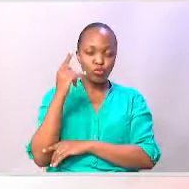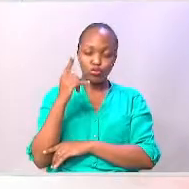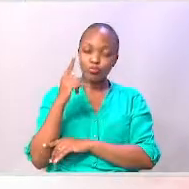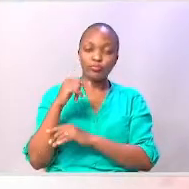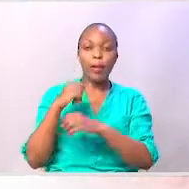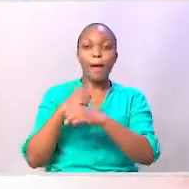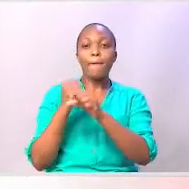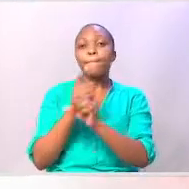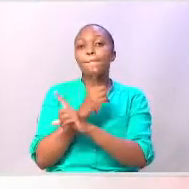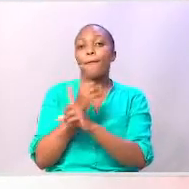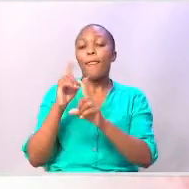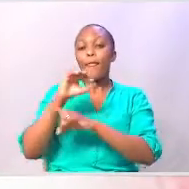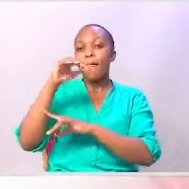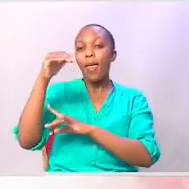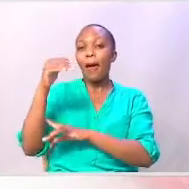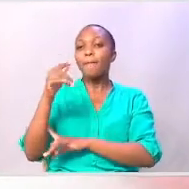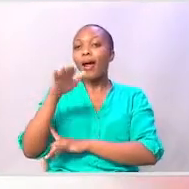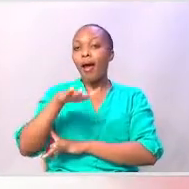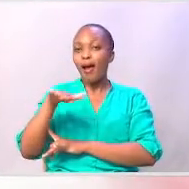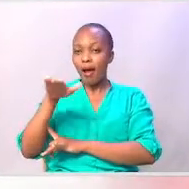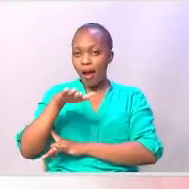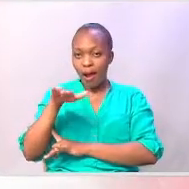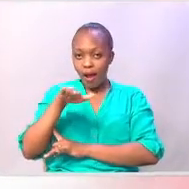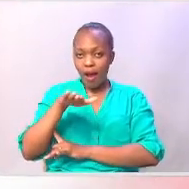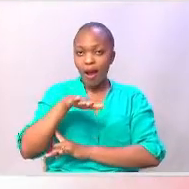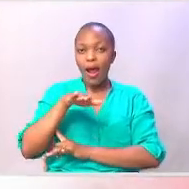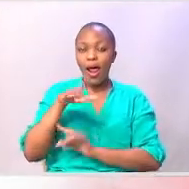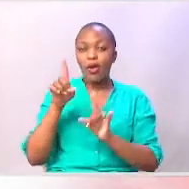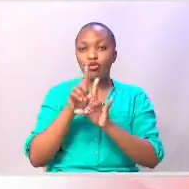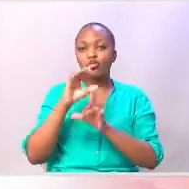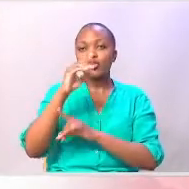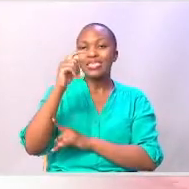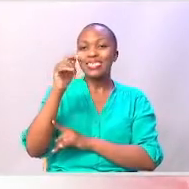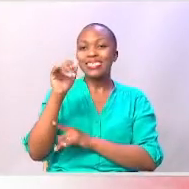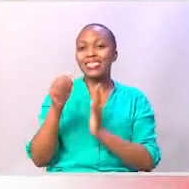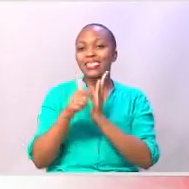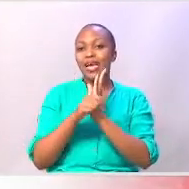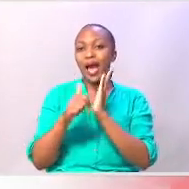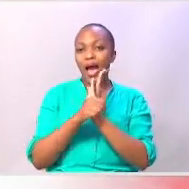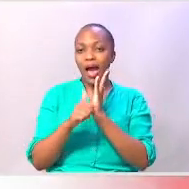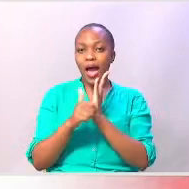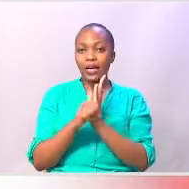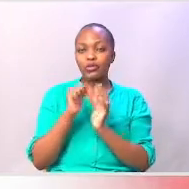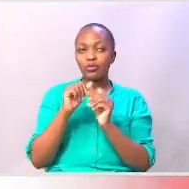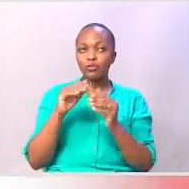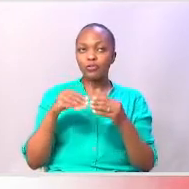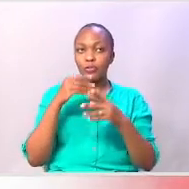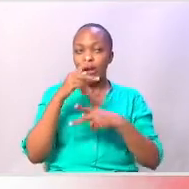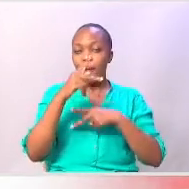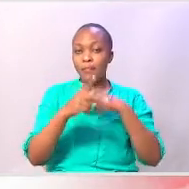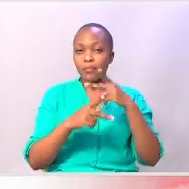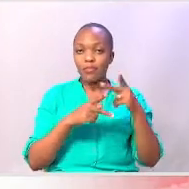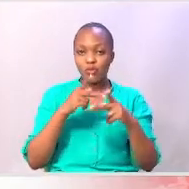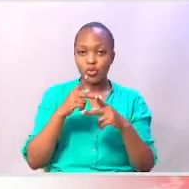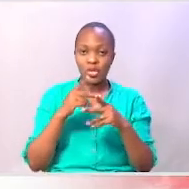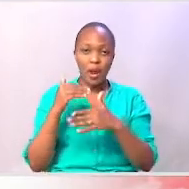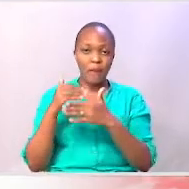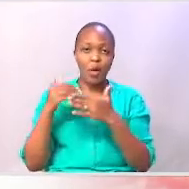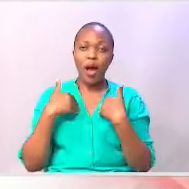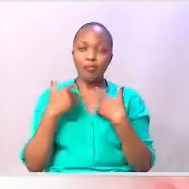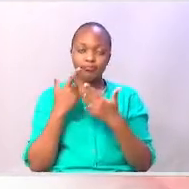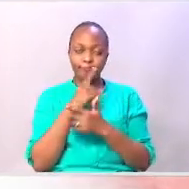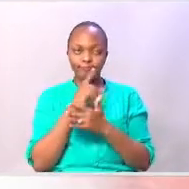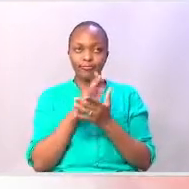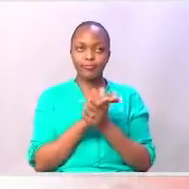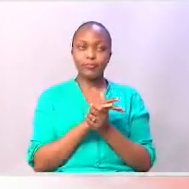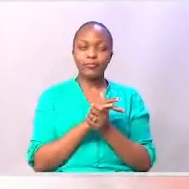in the Urban Areas and Cities Act, which provides the procedure for delineation of boundaries, is done. As we